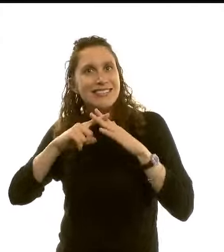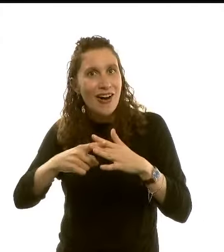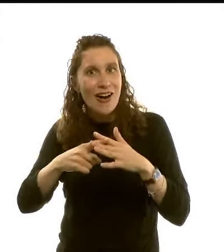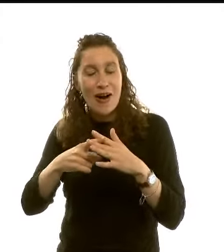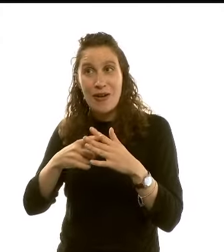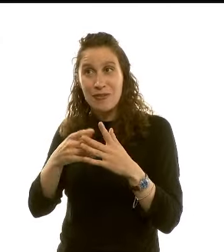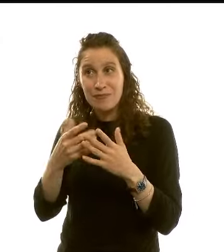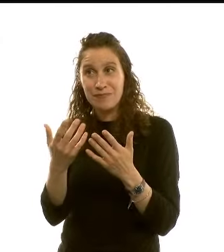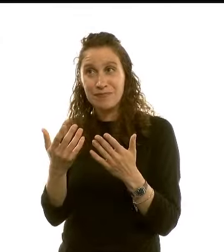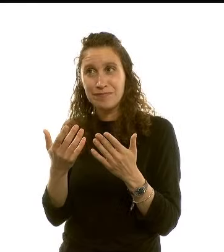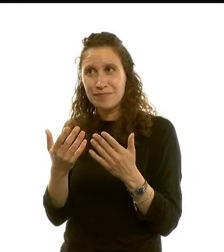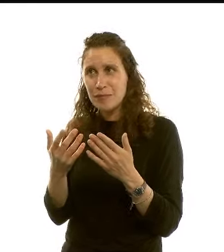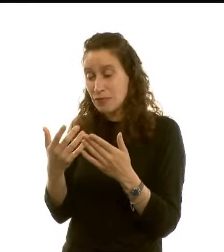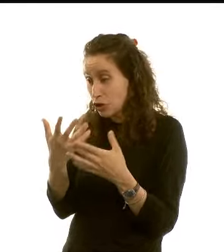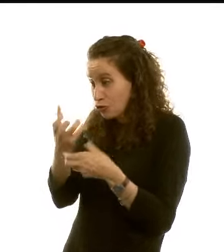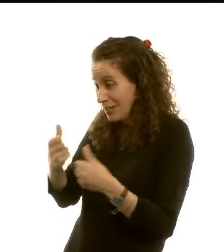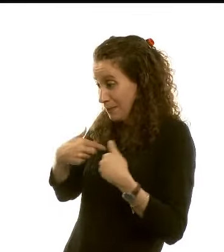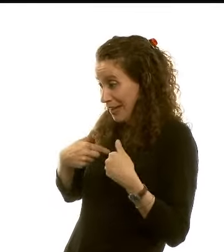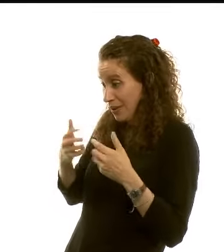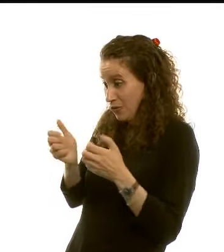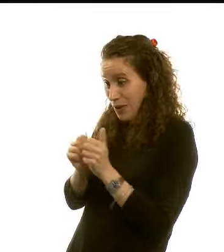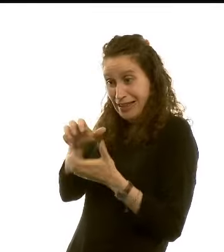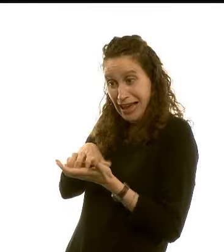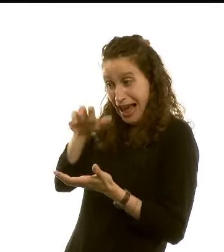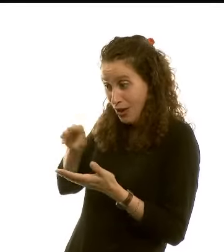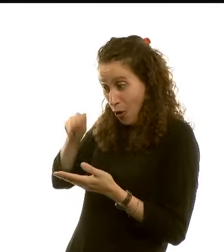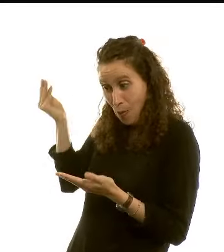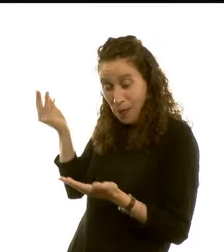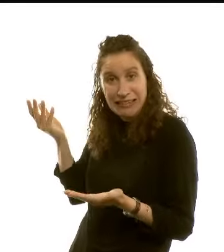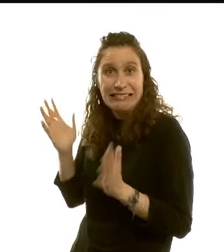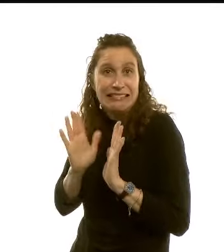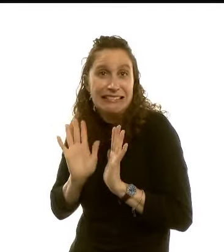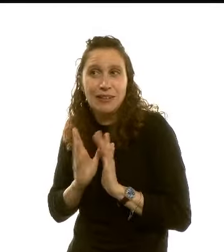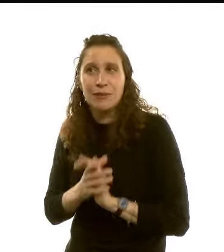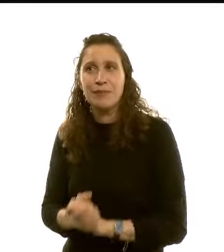to do the honors? What, you're going to trust me with a cake? Okay.